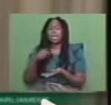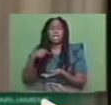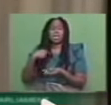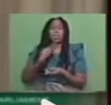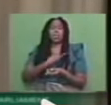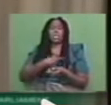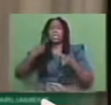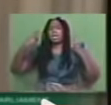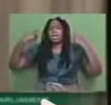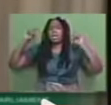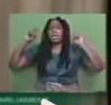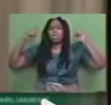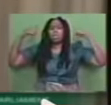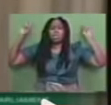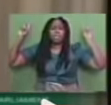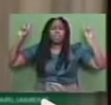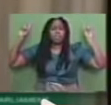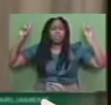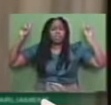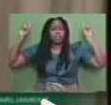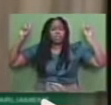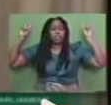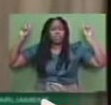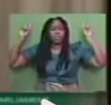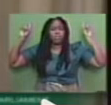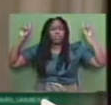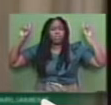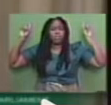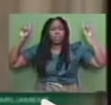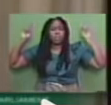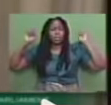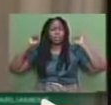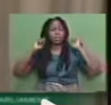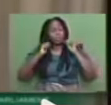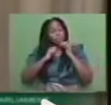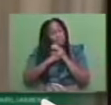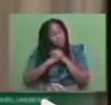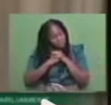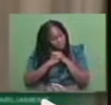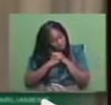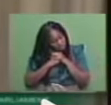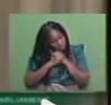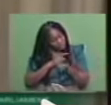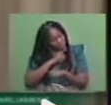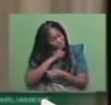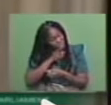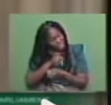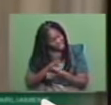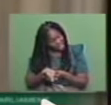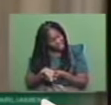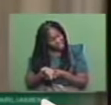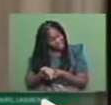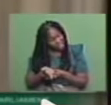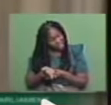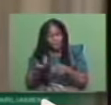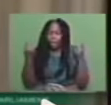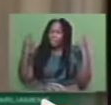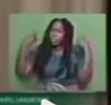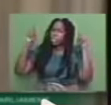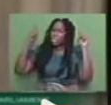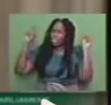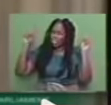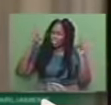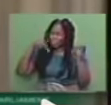achievements. Achievements, in that Red Book budget statement. Achievements which have